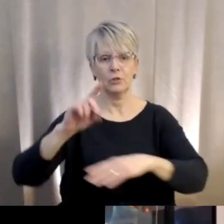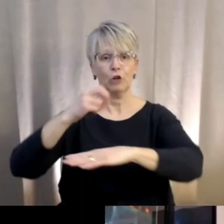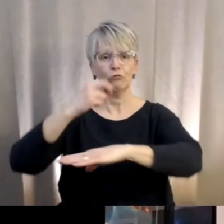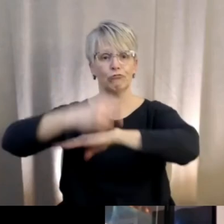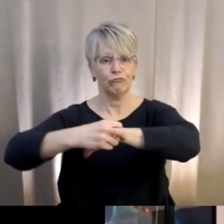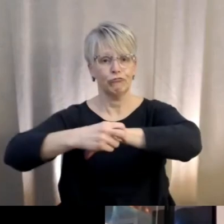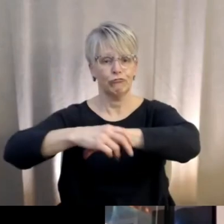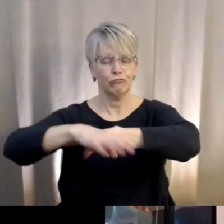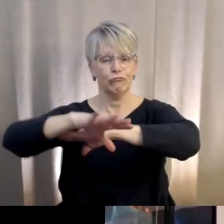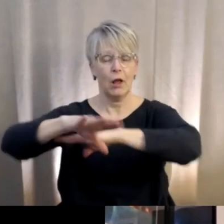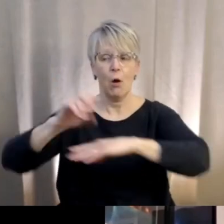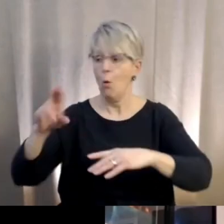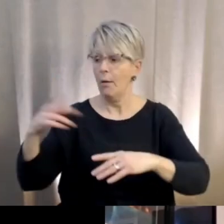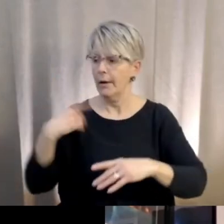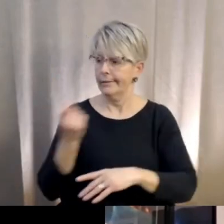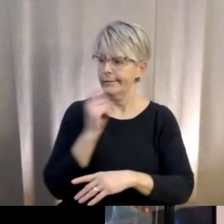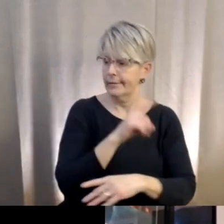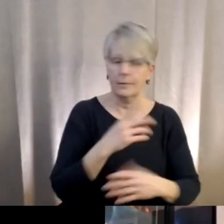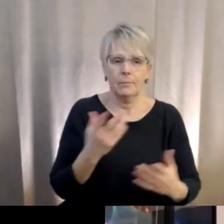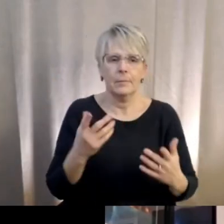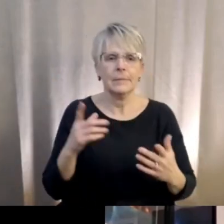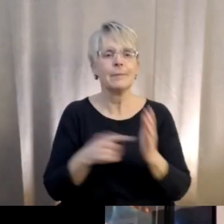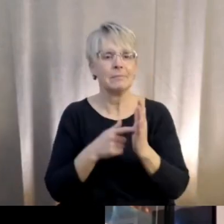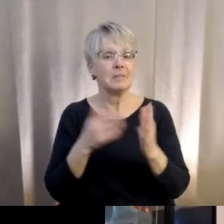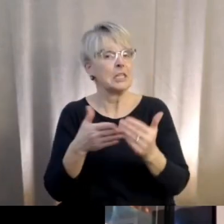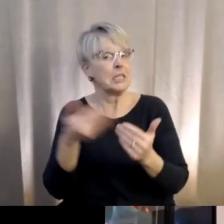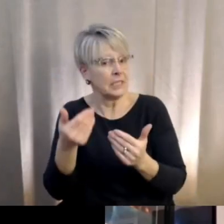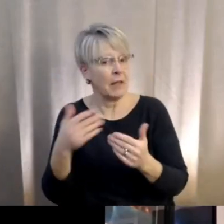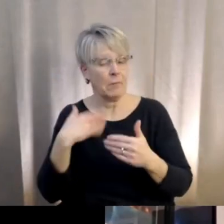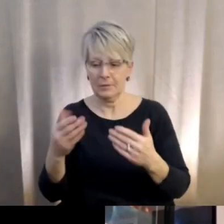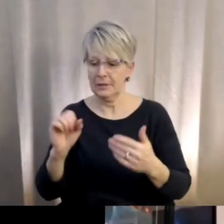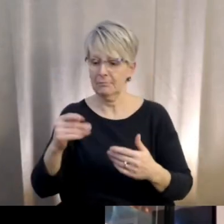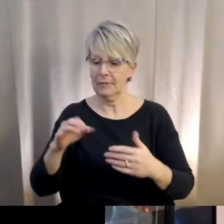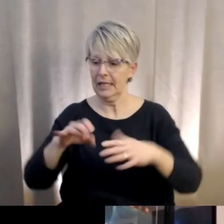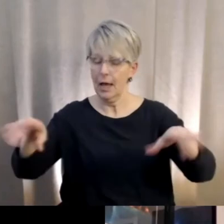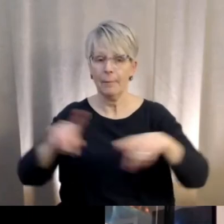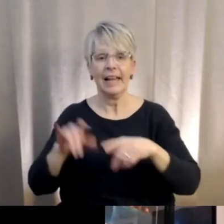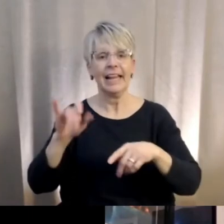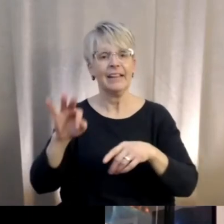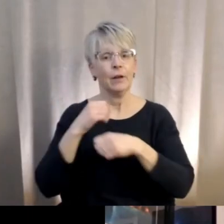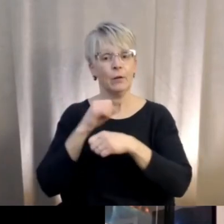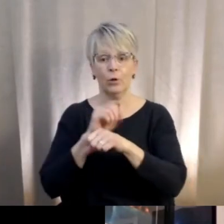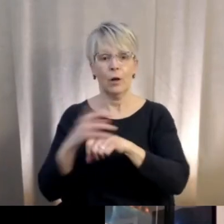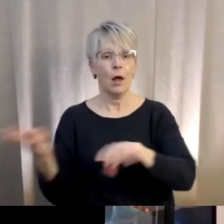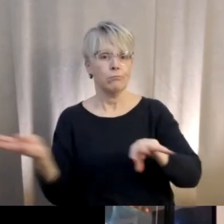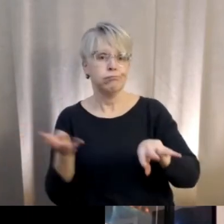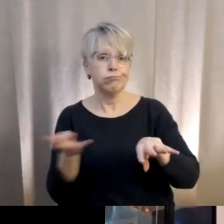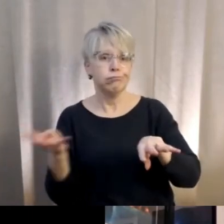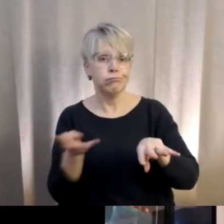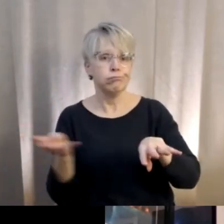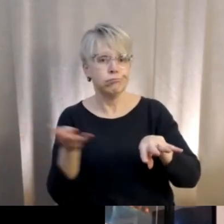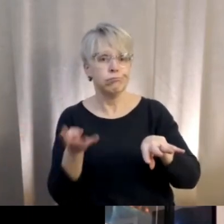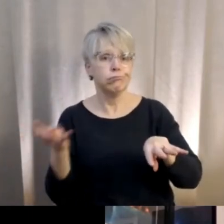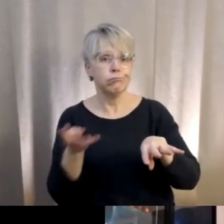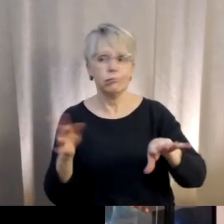need it to do something else. So it's a little bit more simpler. But if you're like working at a manufacturing facility, well, then there's like a lot more